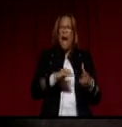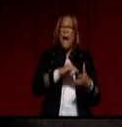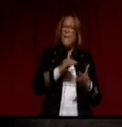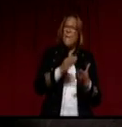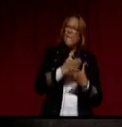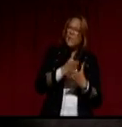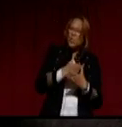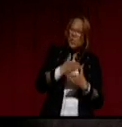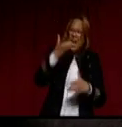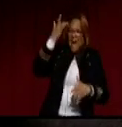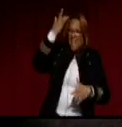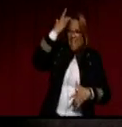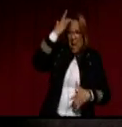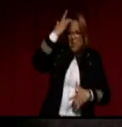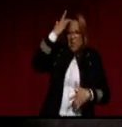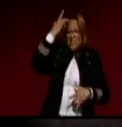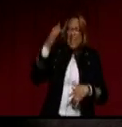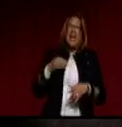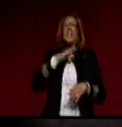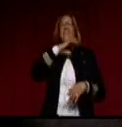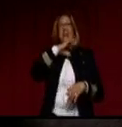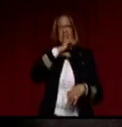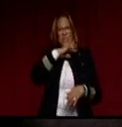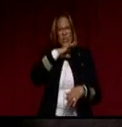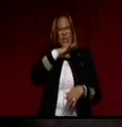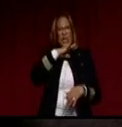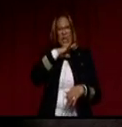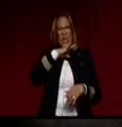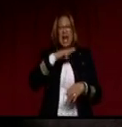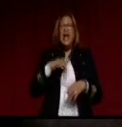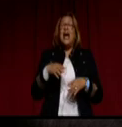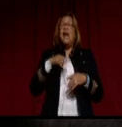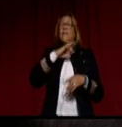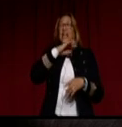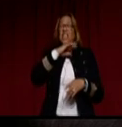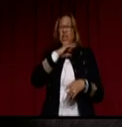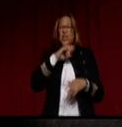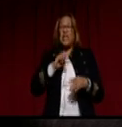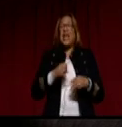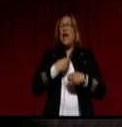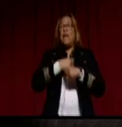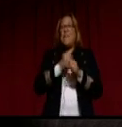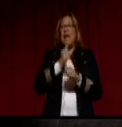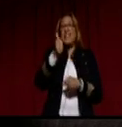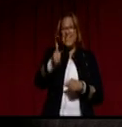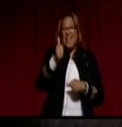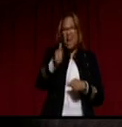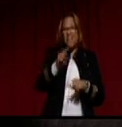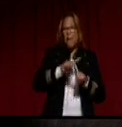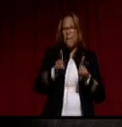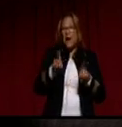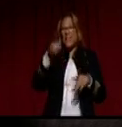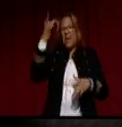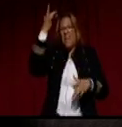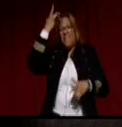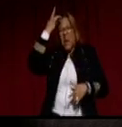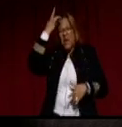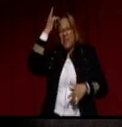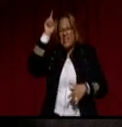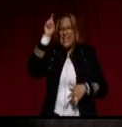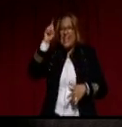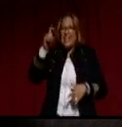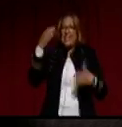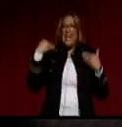bacteria. A bacteria is usually able to reproduce itself. But the virus needs a